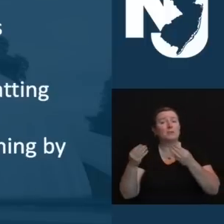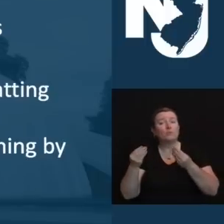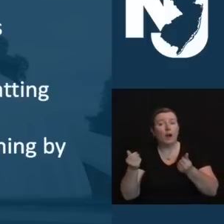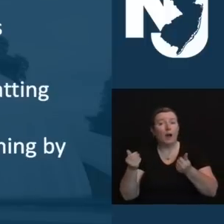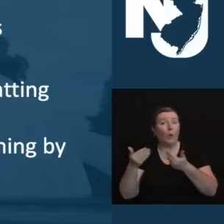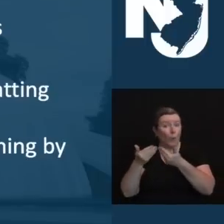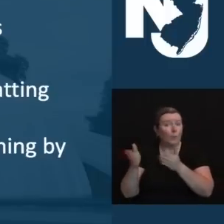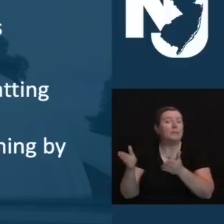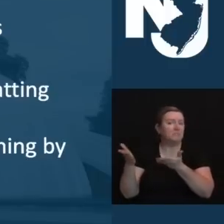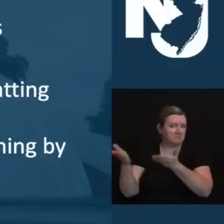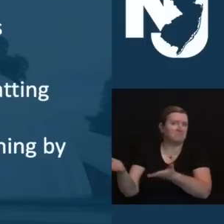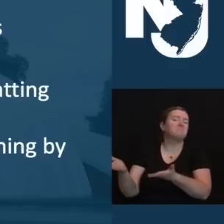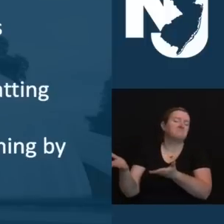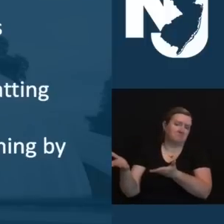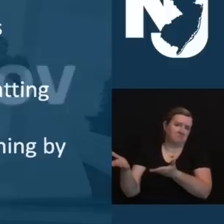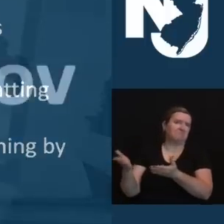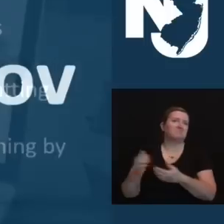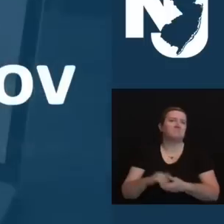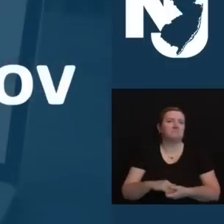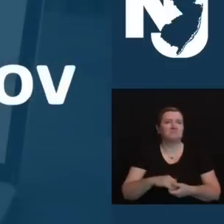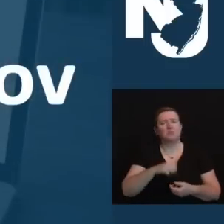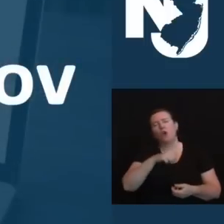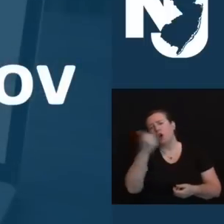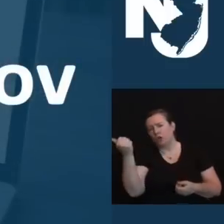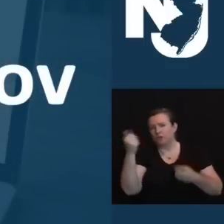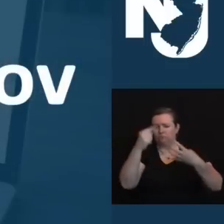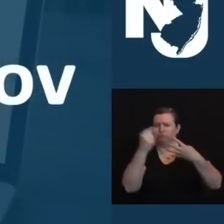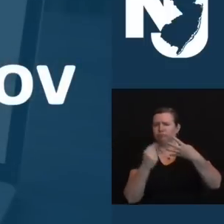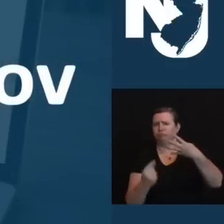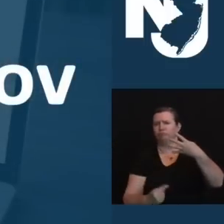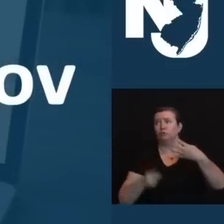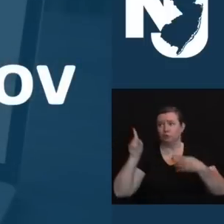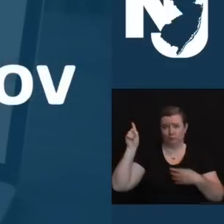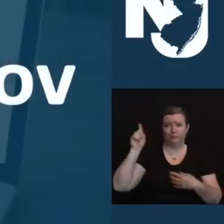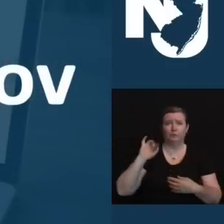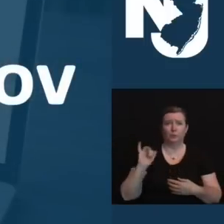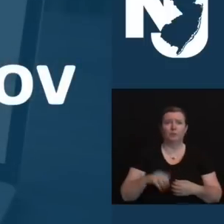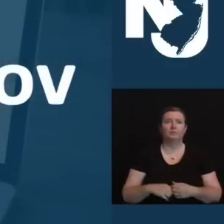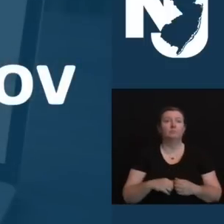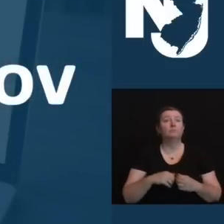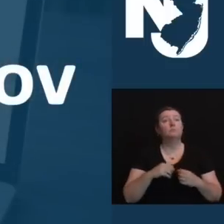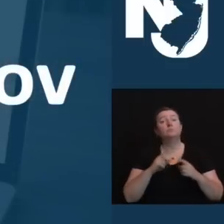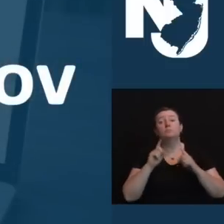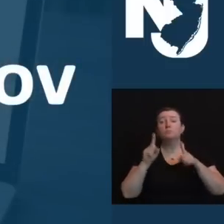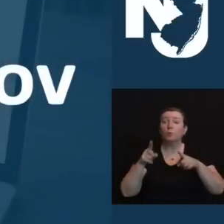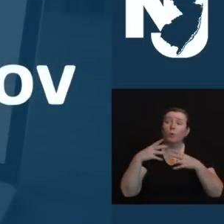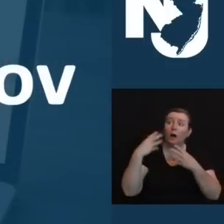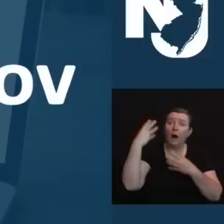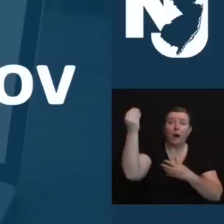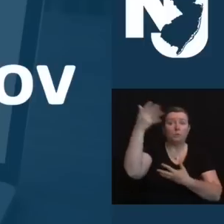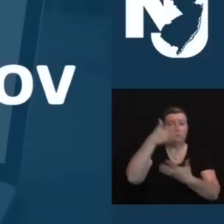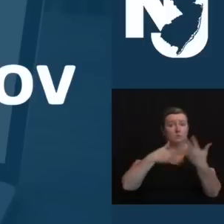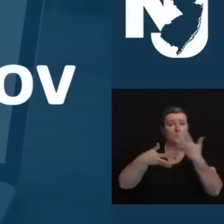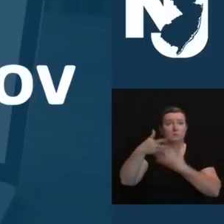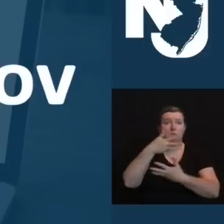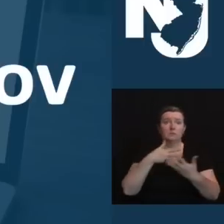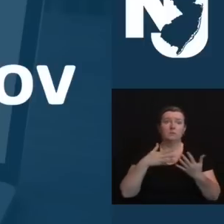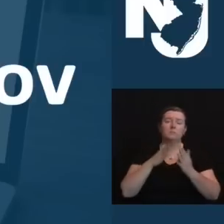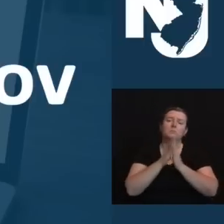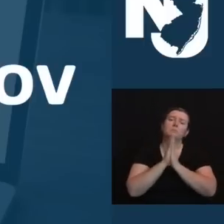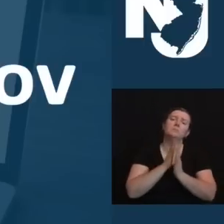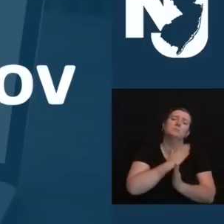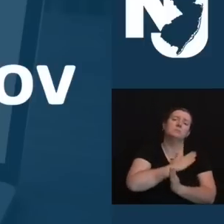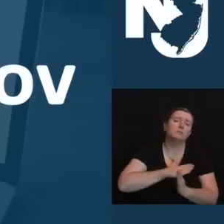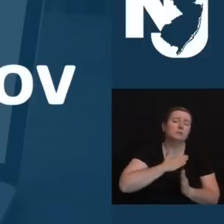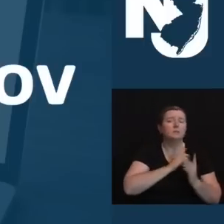among other locations. As you continue to get back out, please continue to keep a social distance from others and